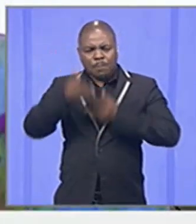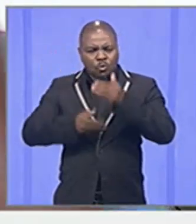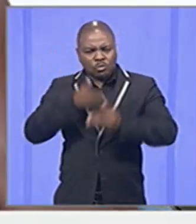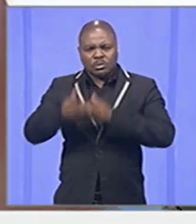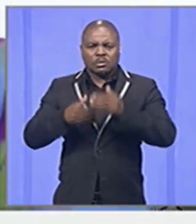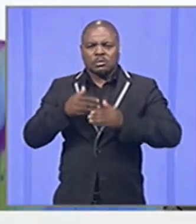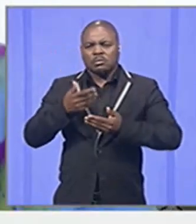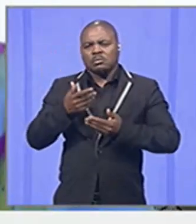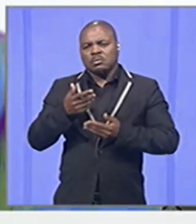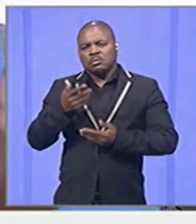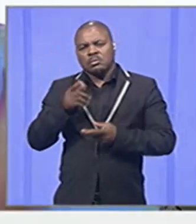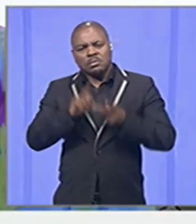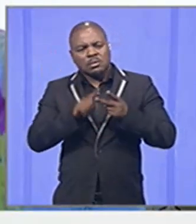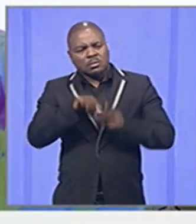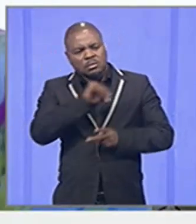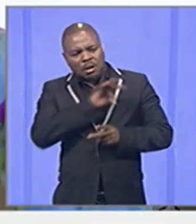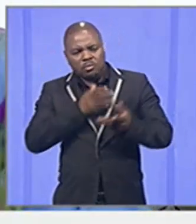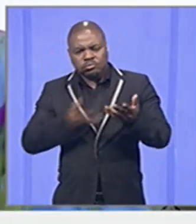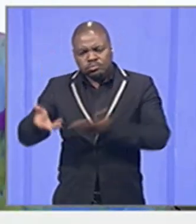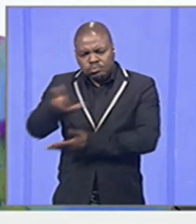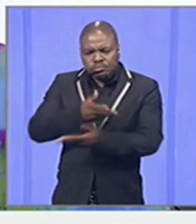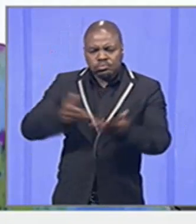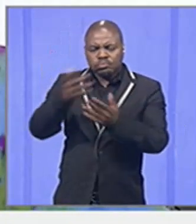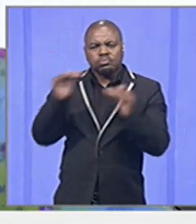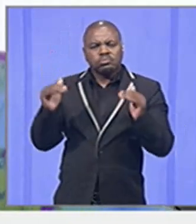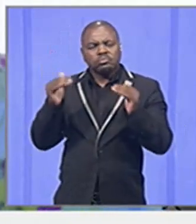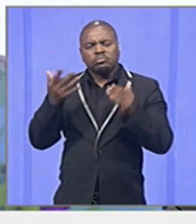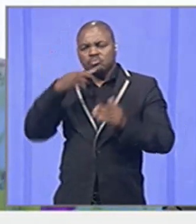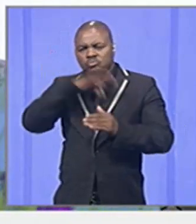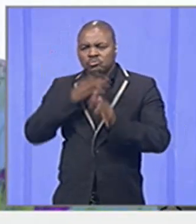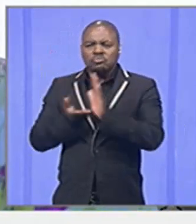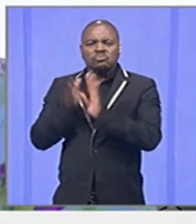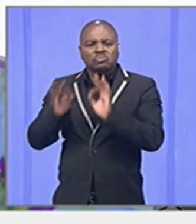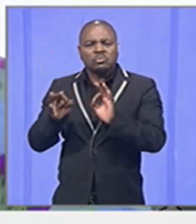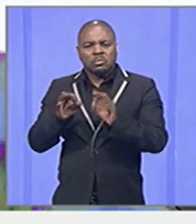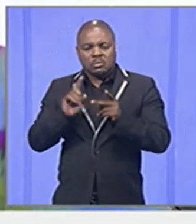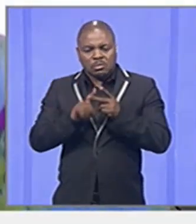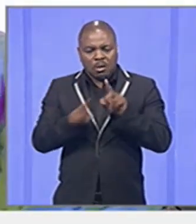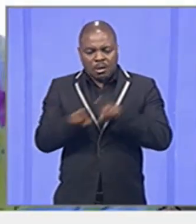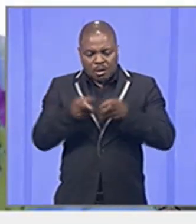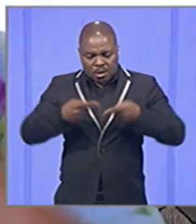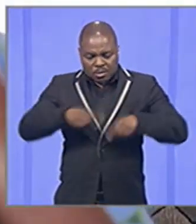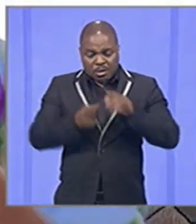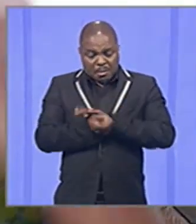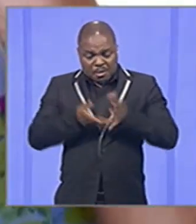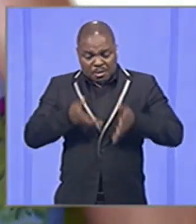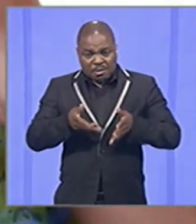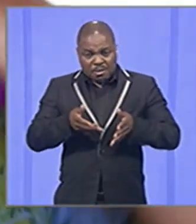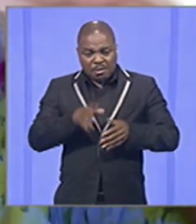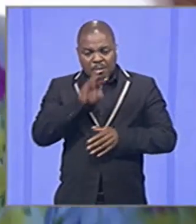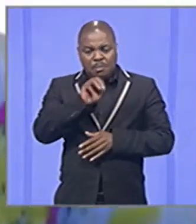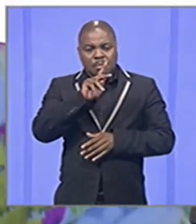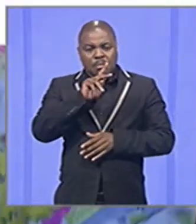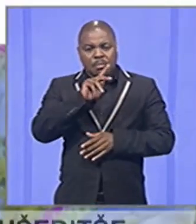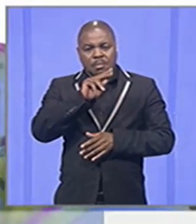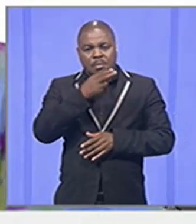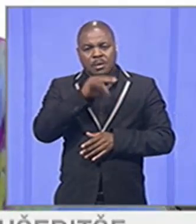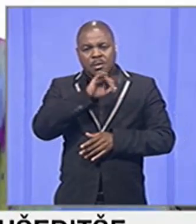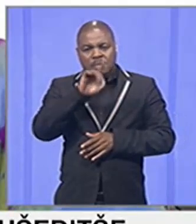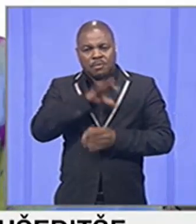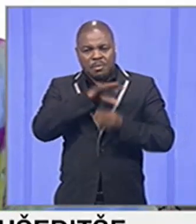up the employees so that what happened to us as a family, as a Mkhize family, does not happen to any other